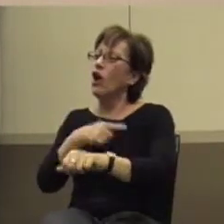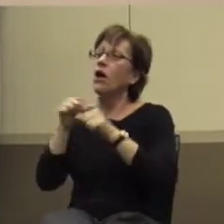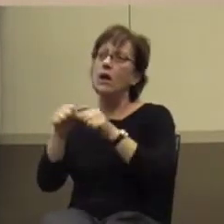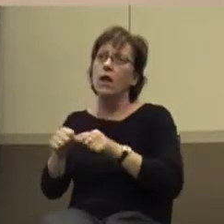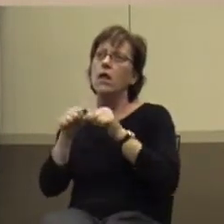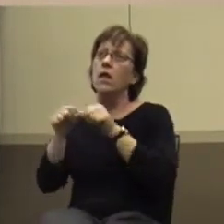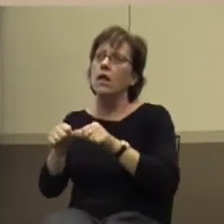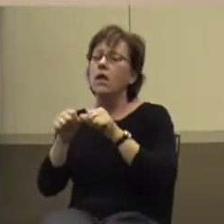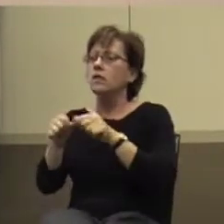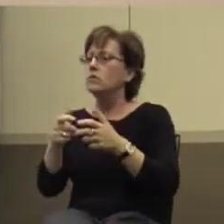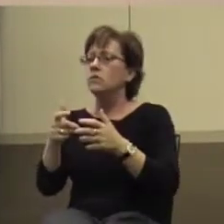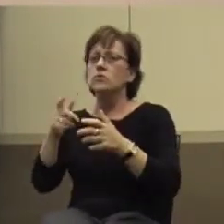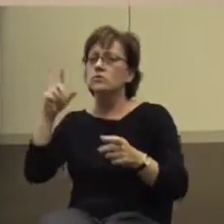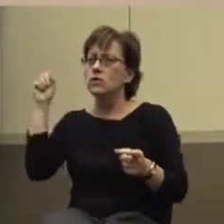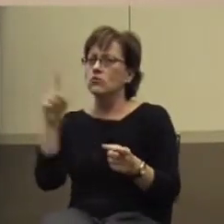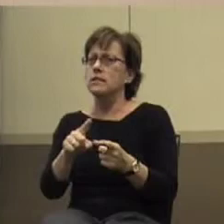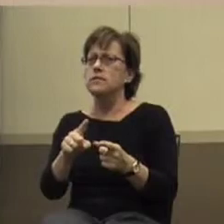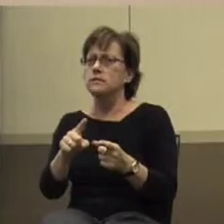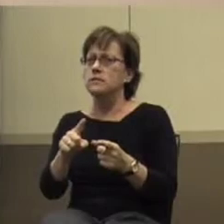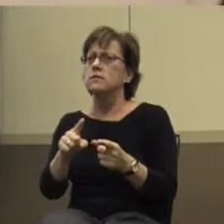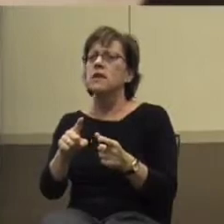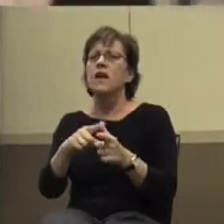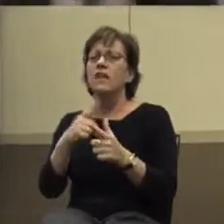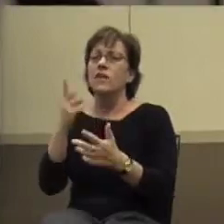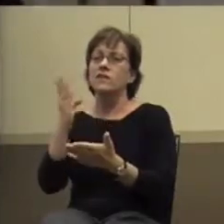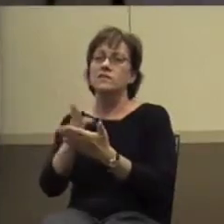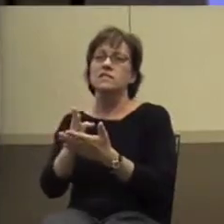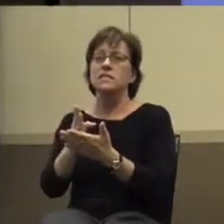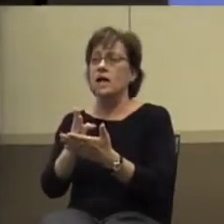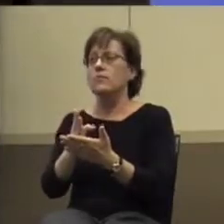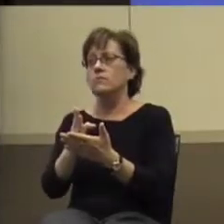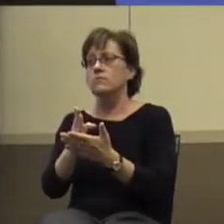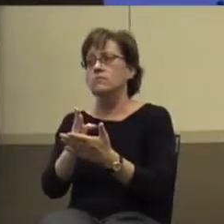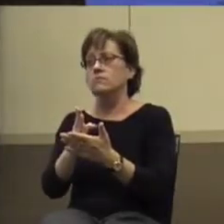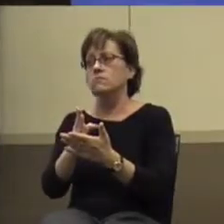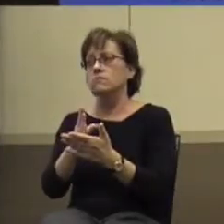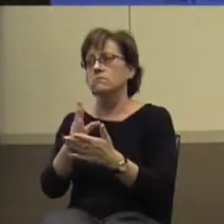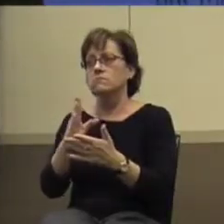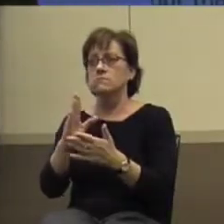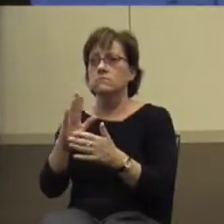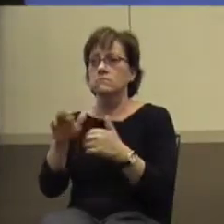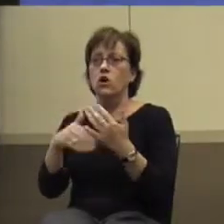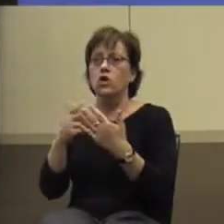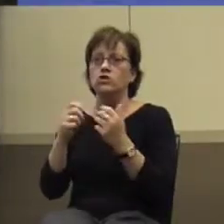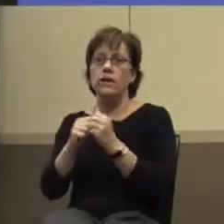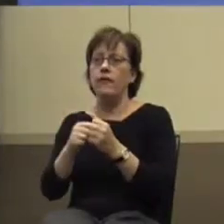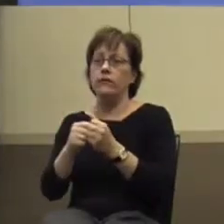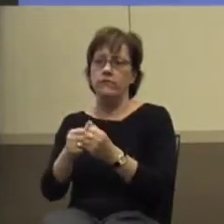altogether.